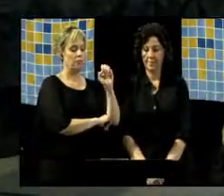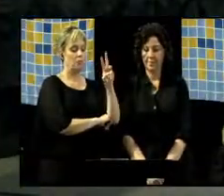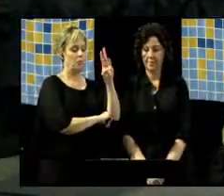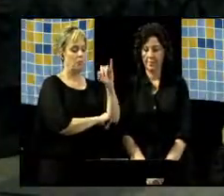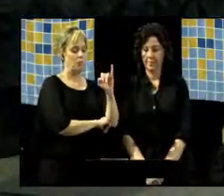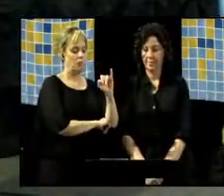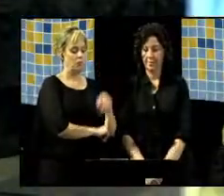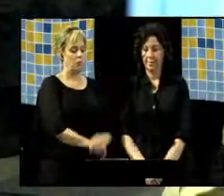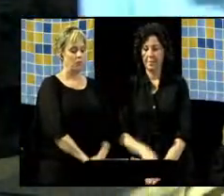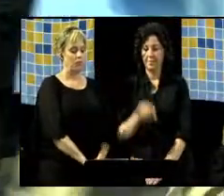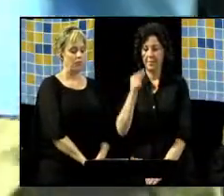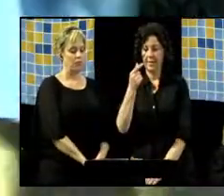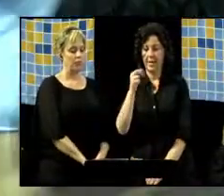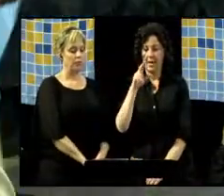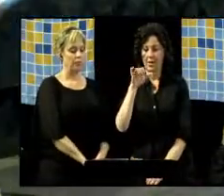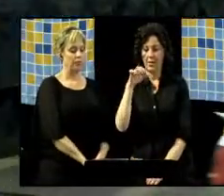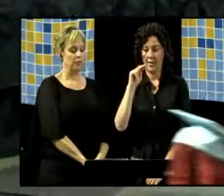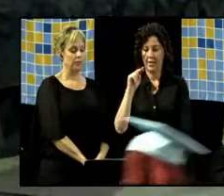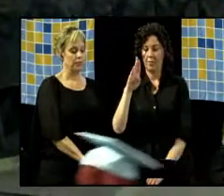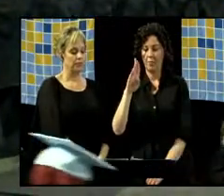Garen Jameer Robinson,